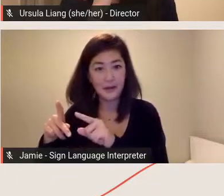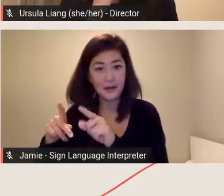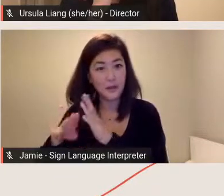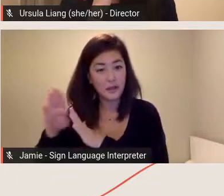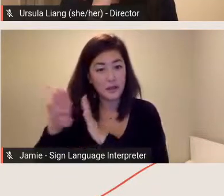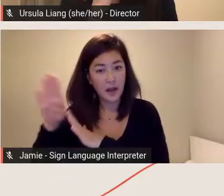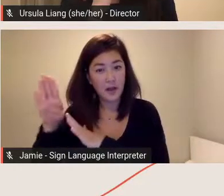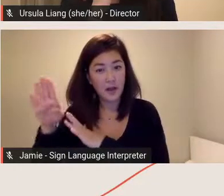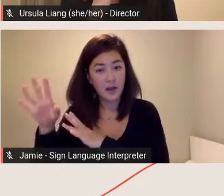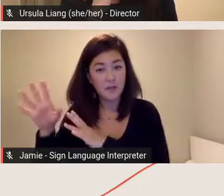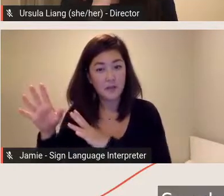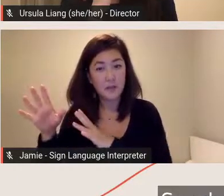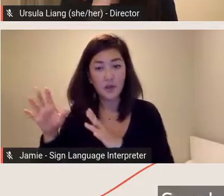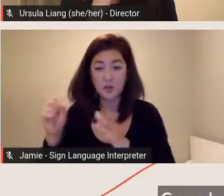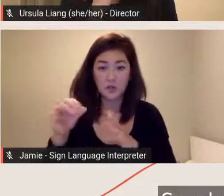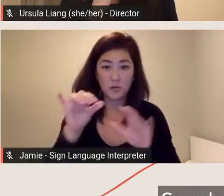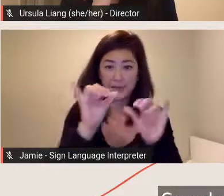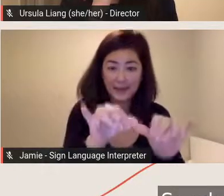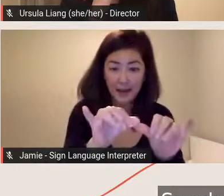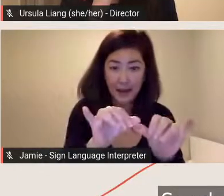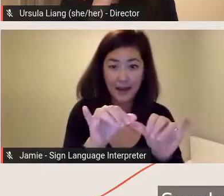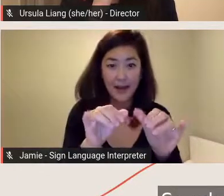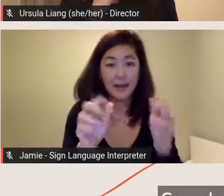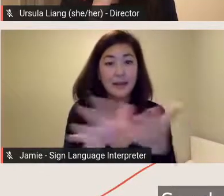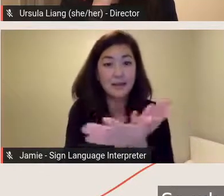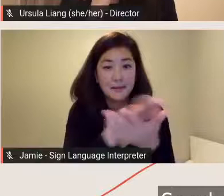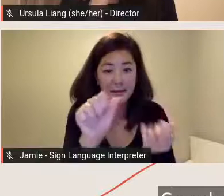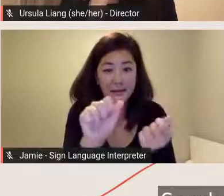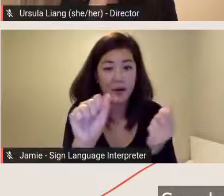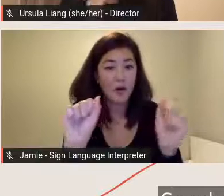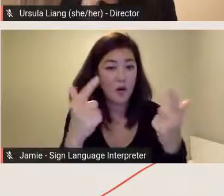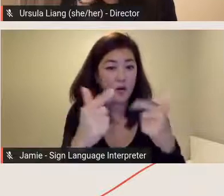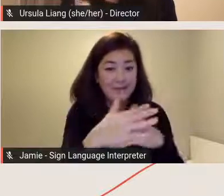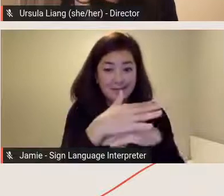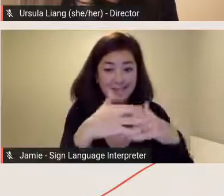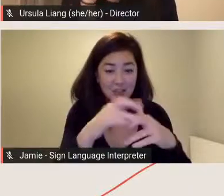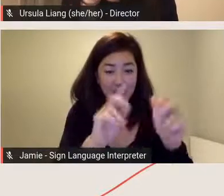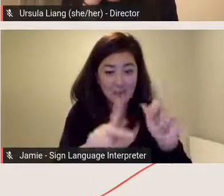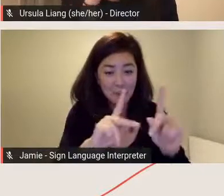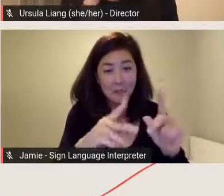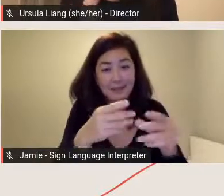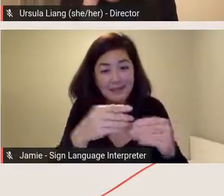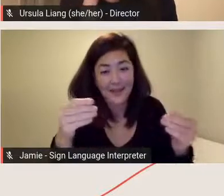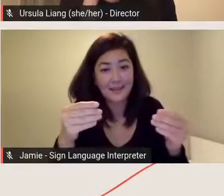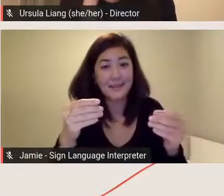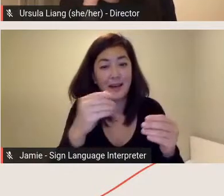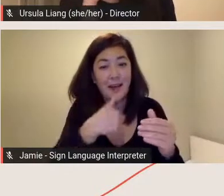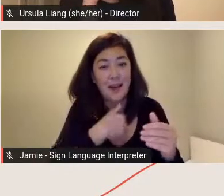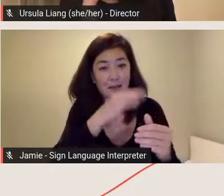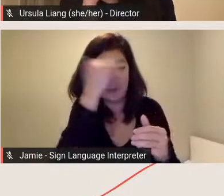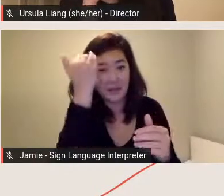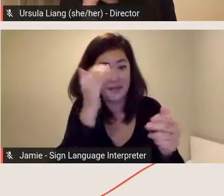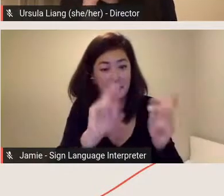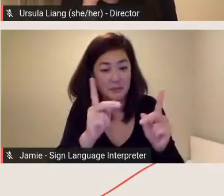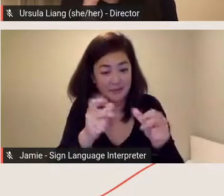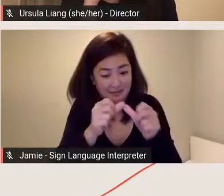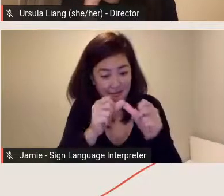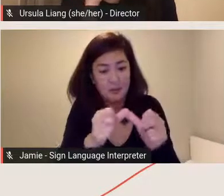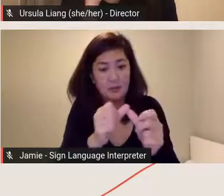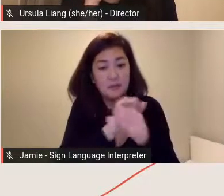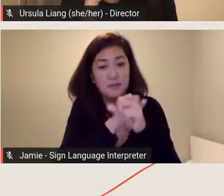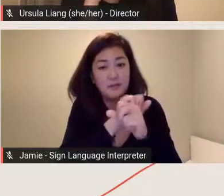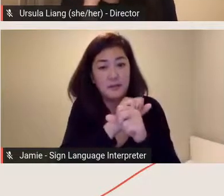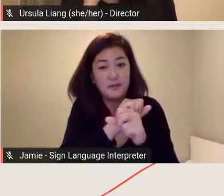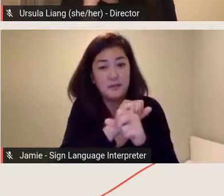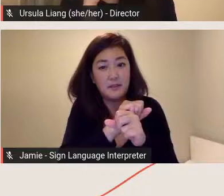and to clear the land of Indigenous people. So when we talk about, like, you know, can we just try to get along in this system? What